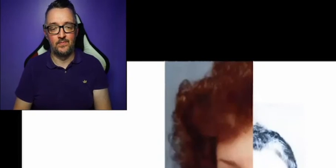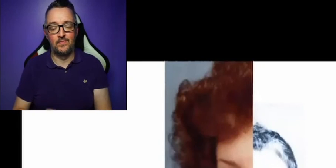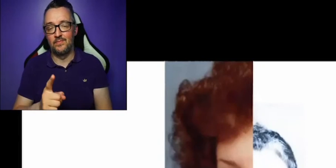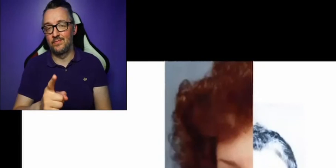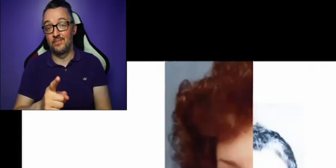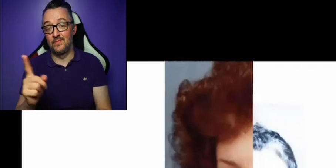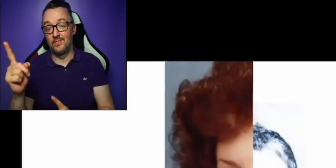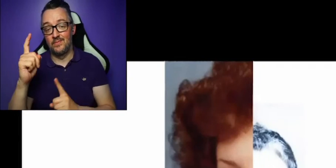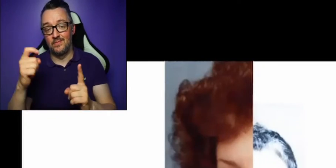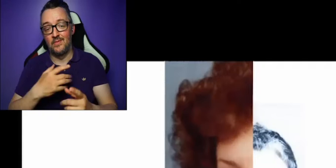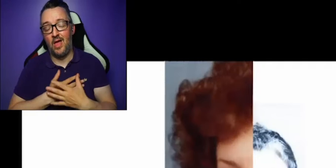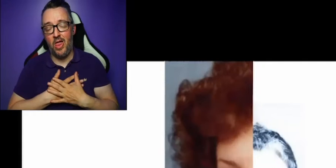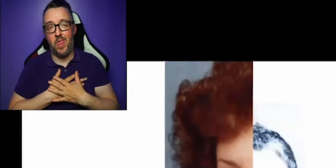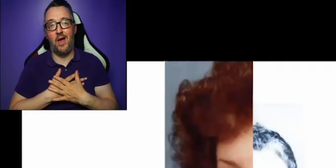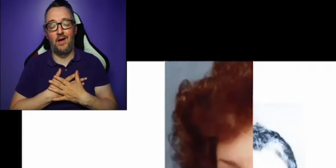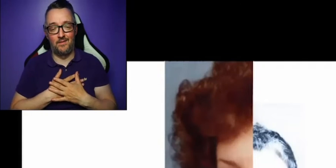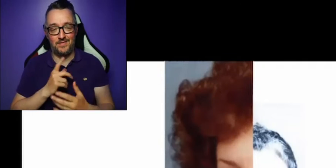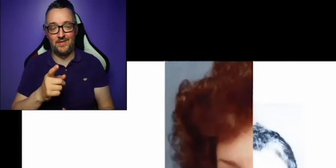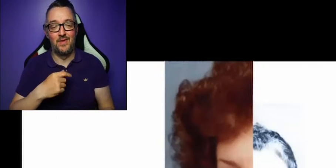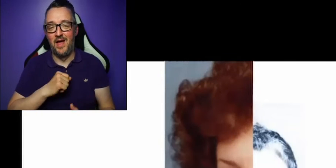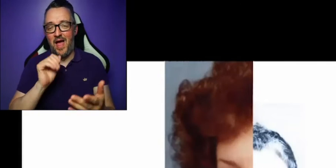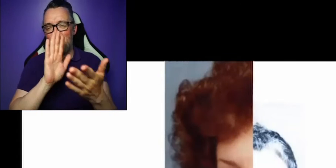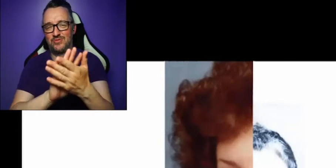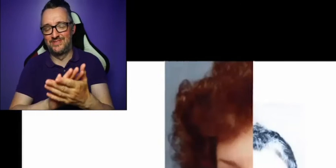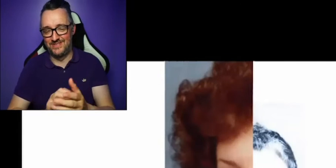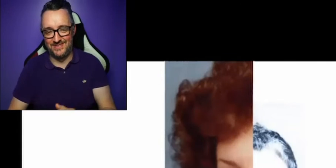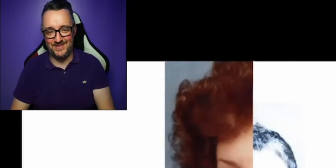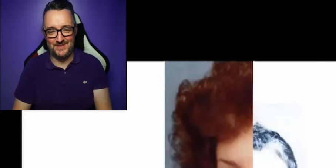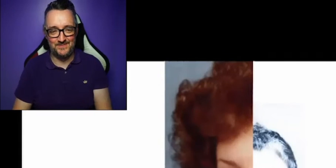I just loved this image, so I've just popped it in there.